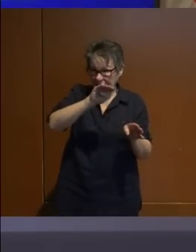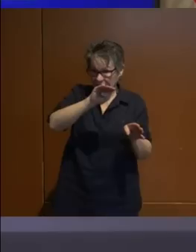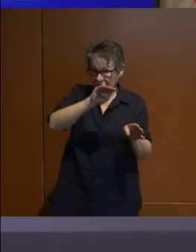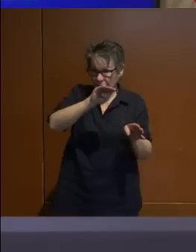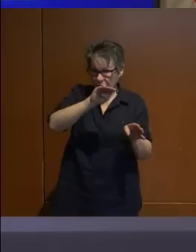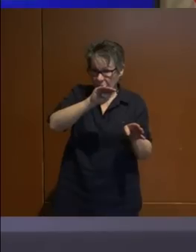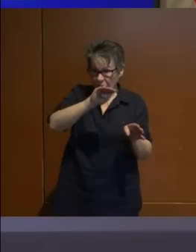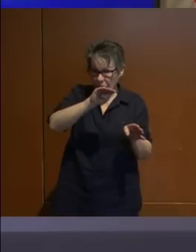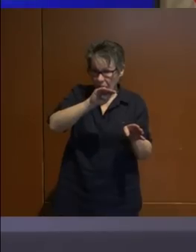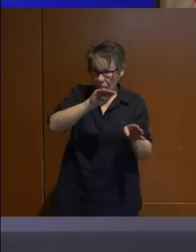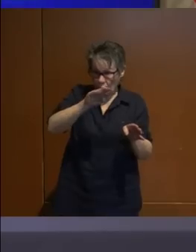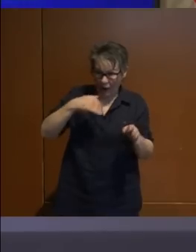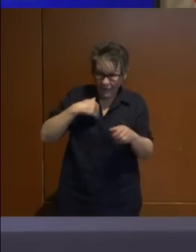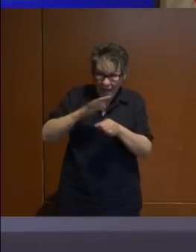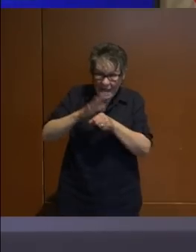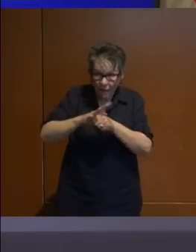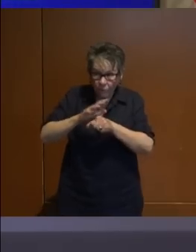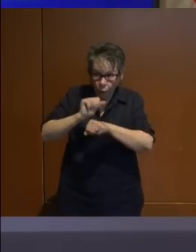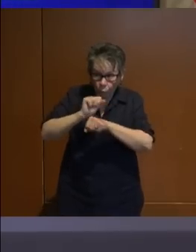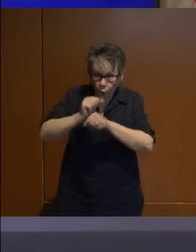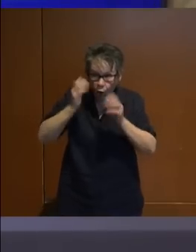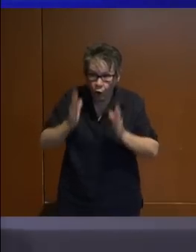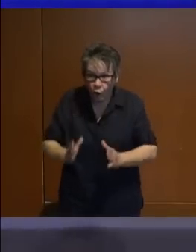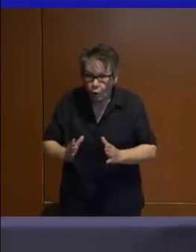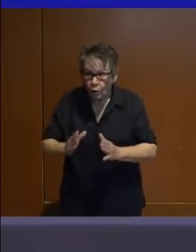should add to that list as well, right? Yes, sir.